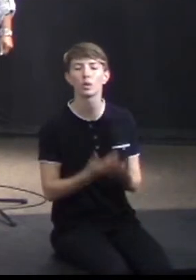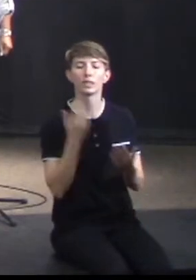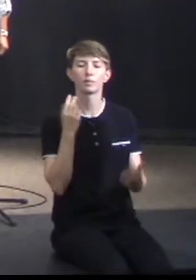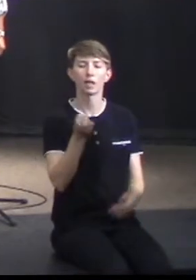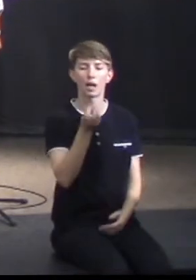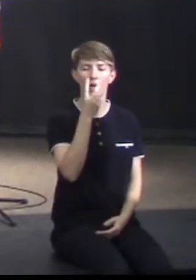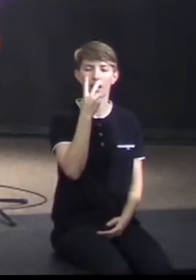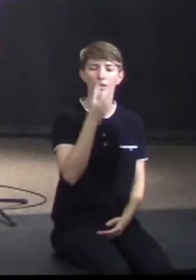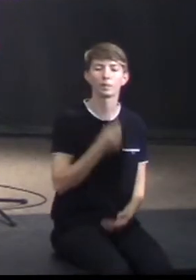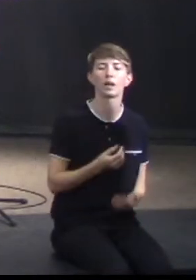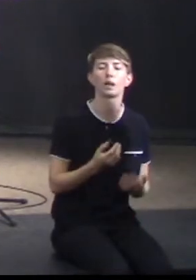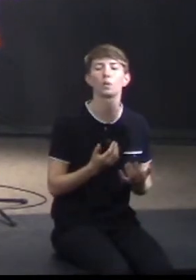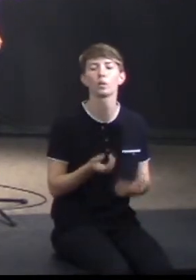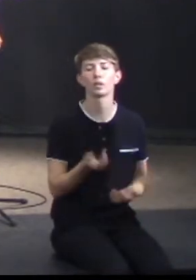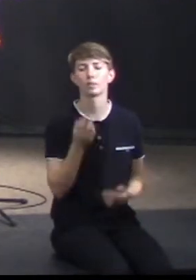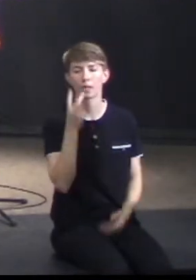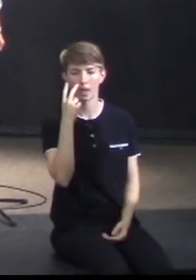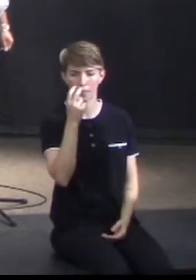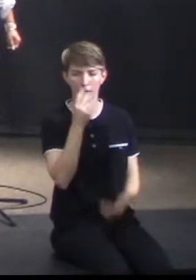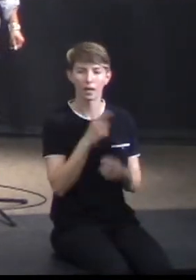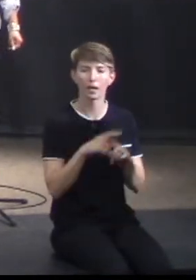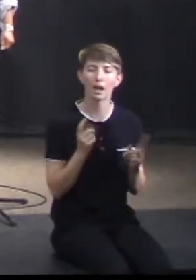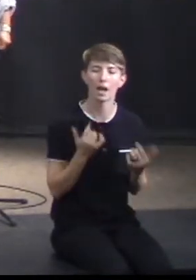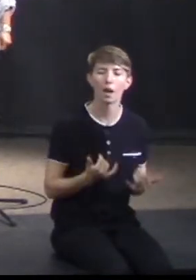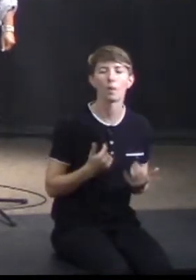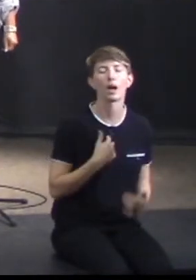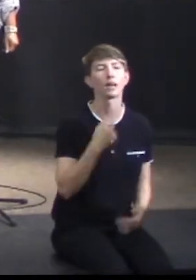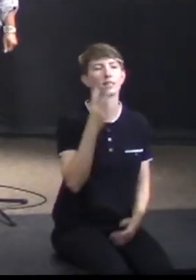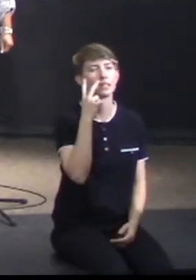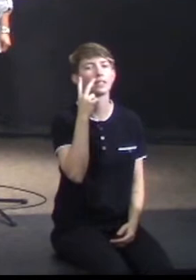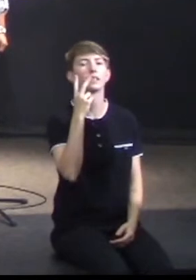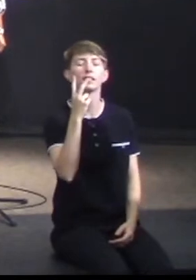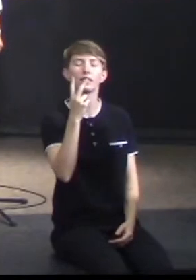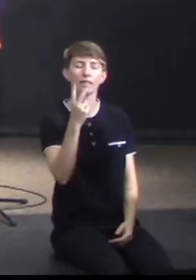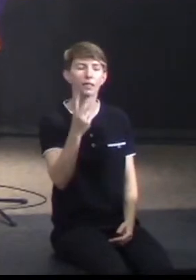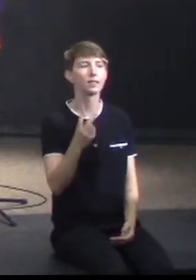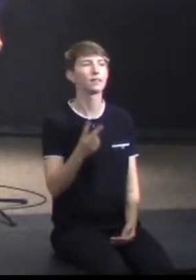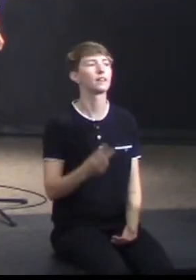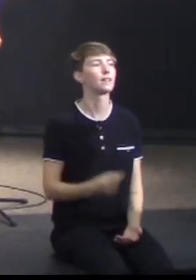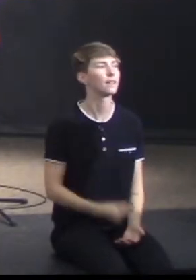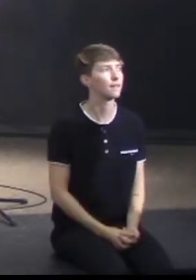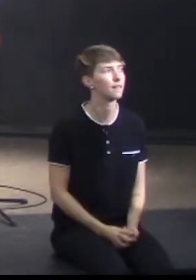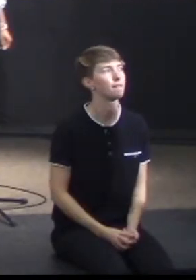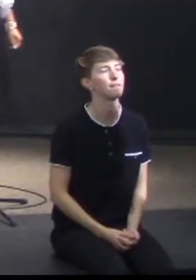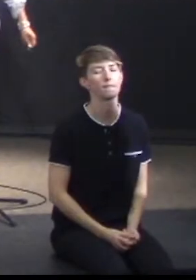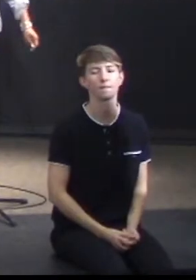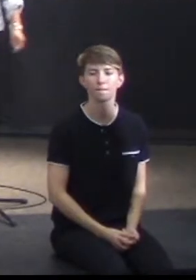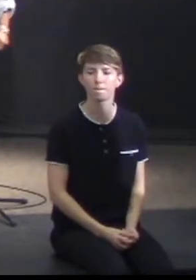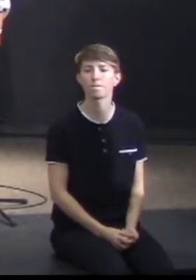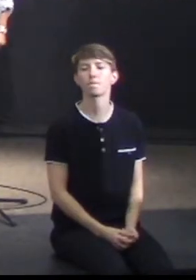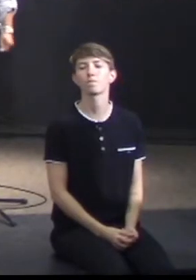Who was blind, but now I see.